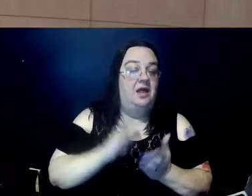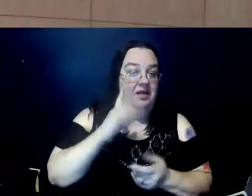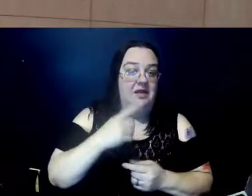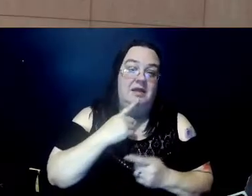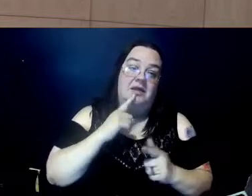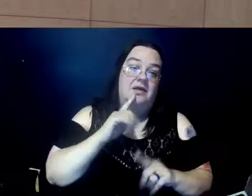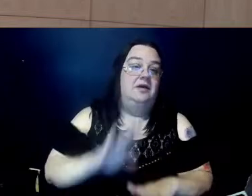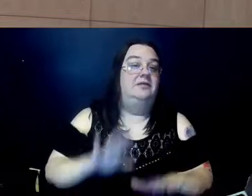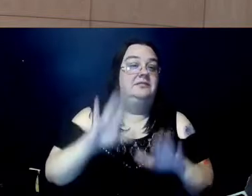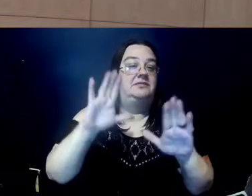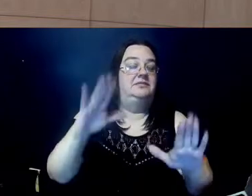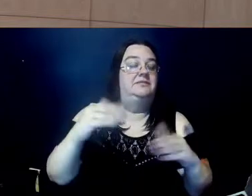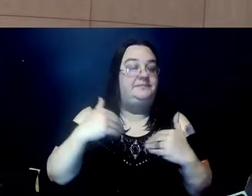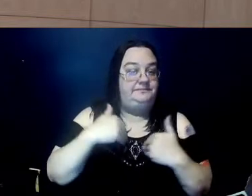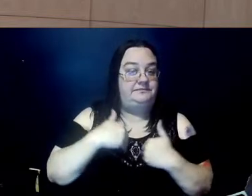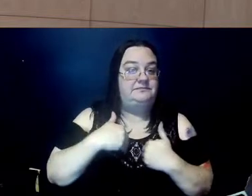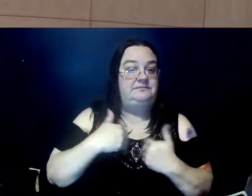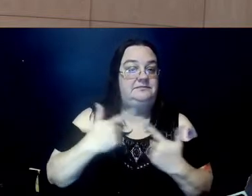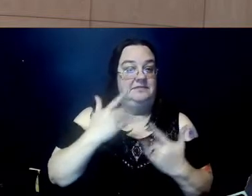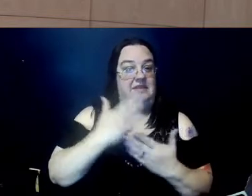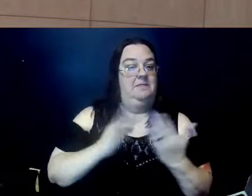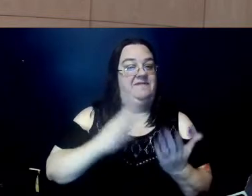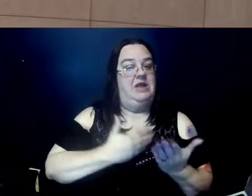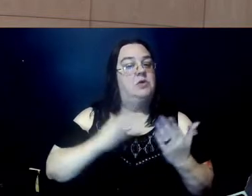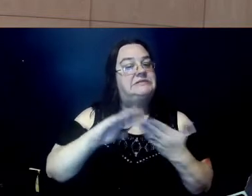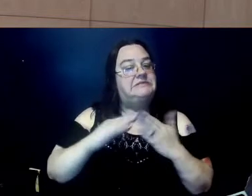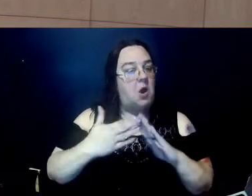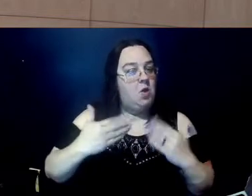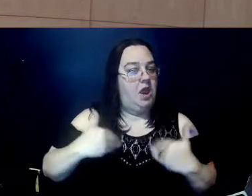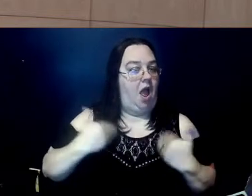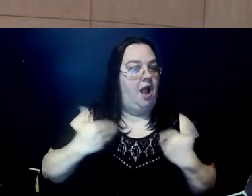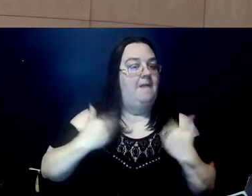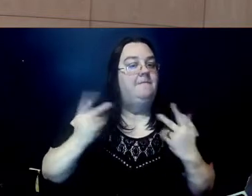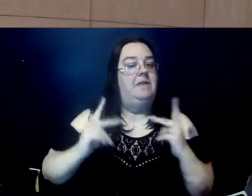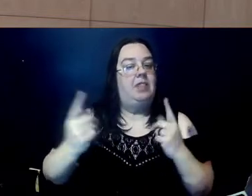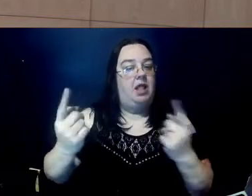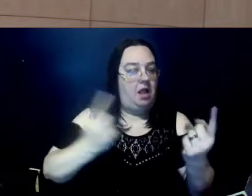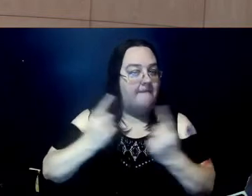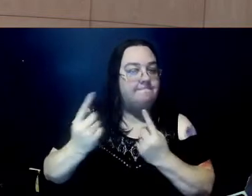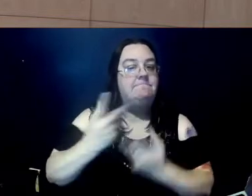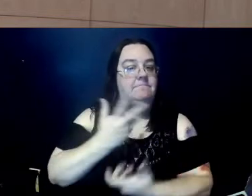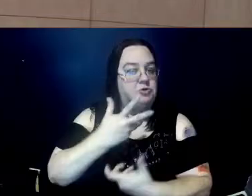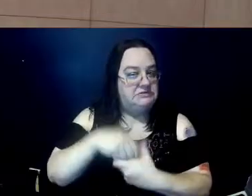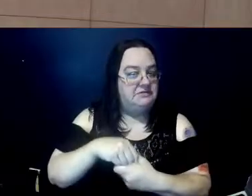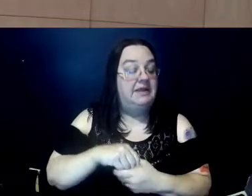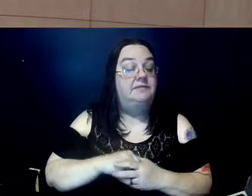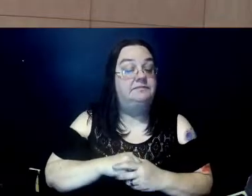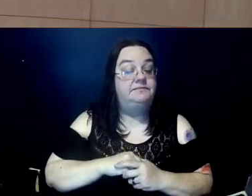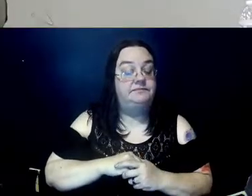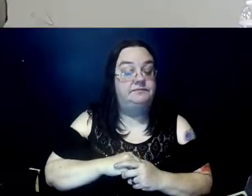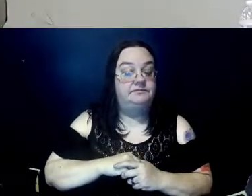great to have some of our town young people coming out to participate.